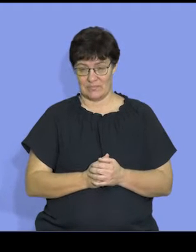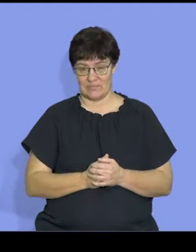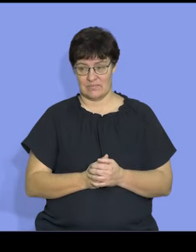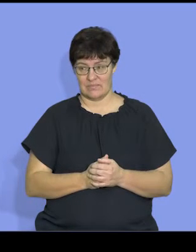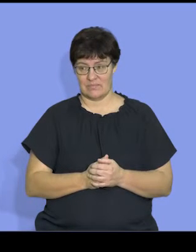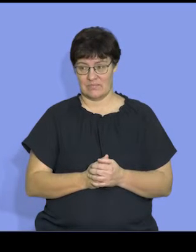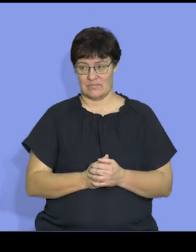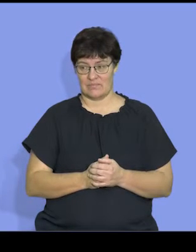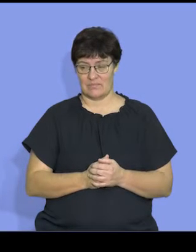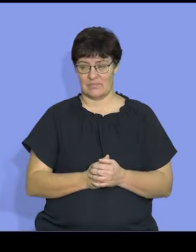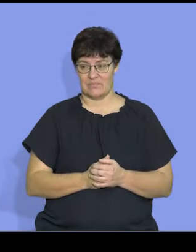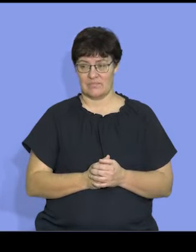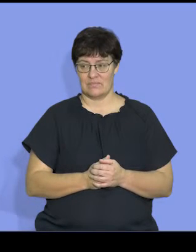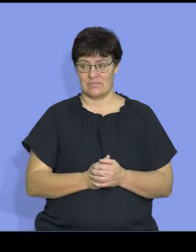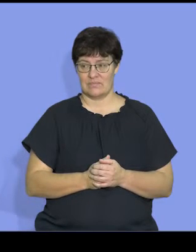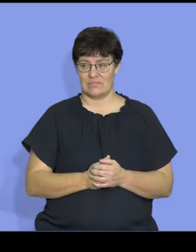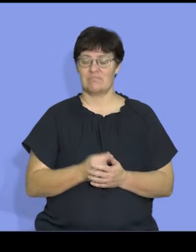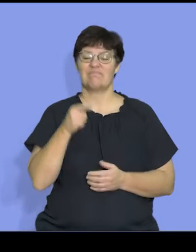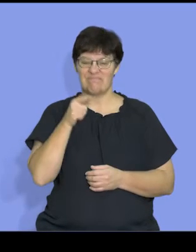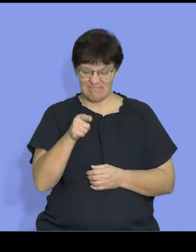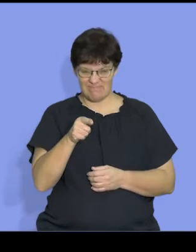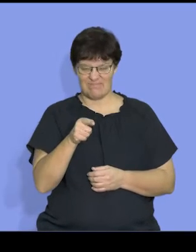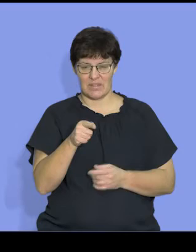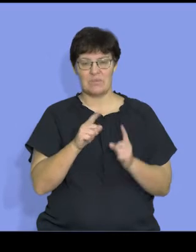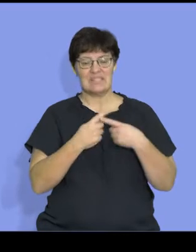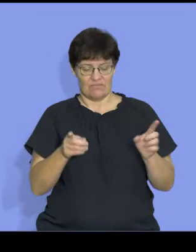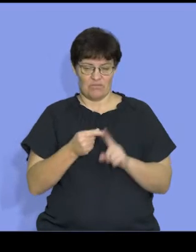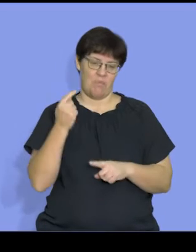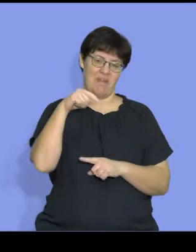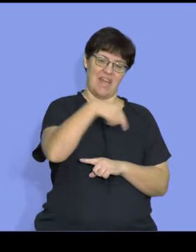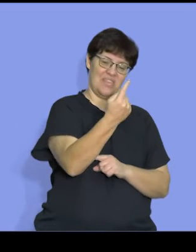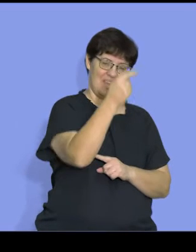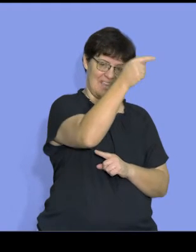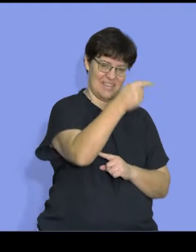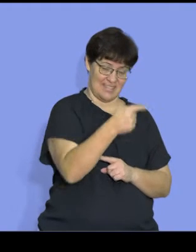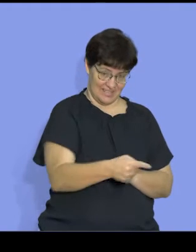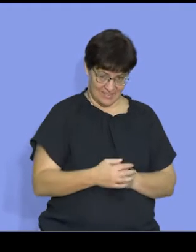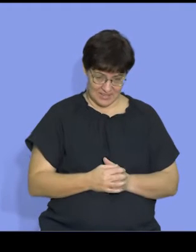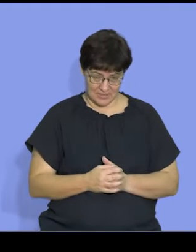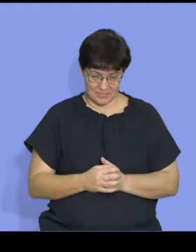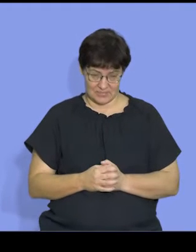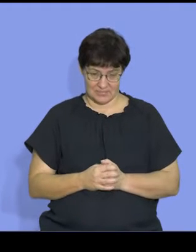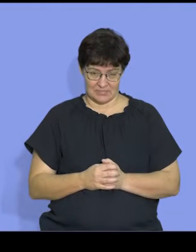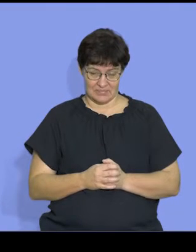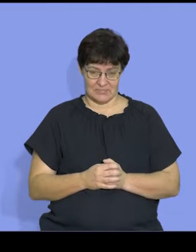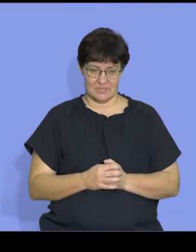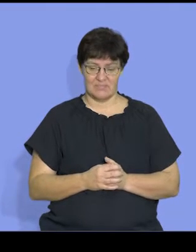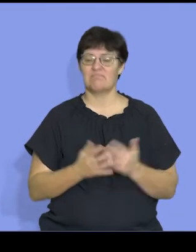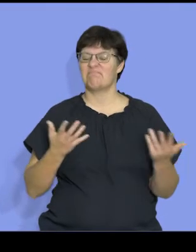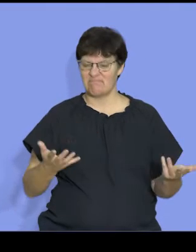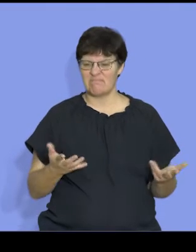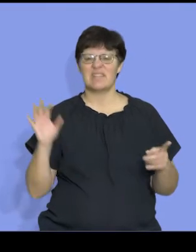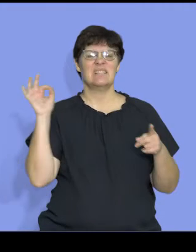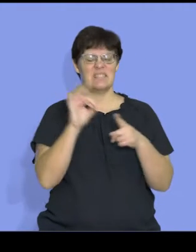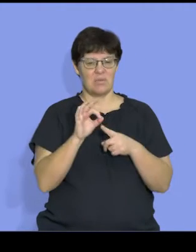as well as carbon dioxide, because that's what distinguishes it from other reactants in the given options. So this is a